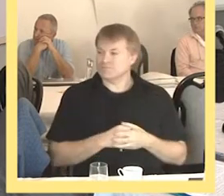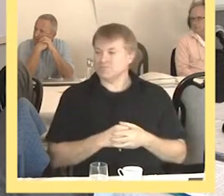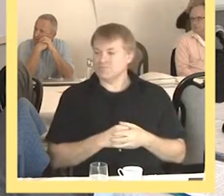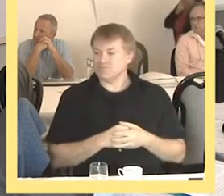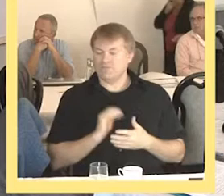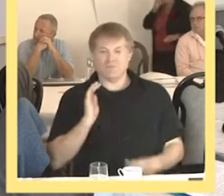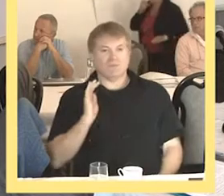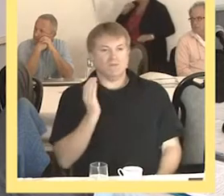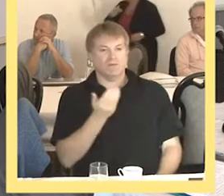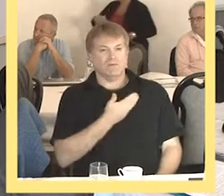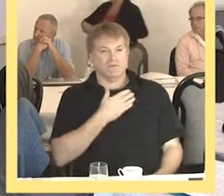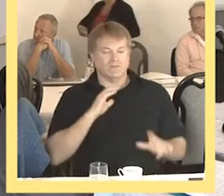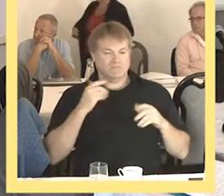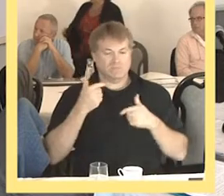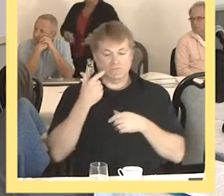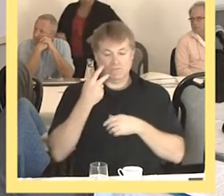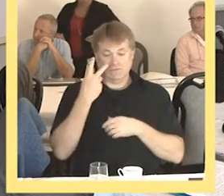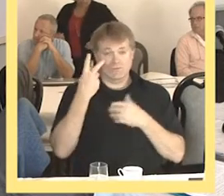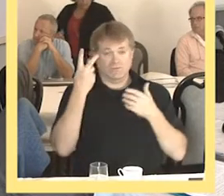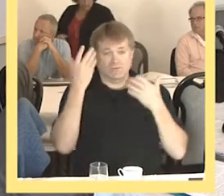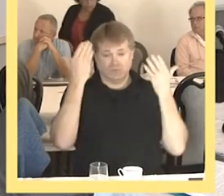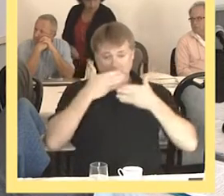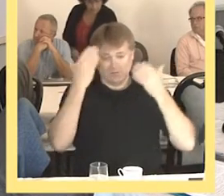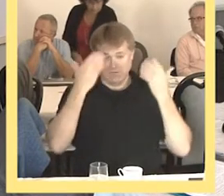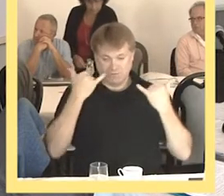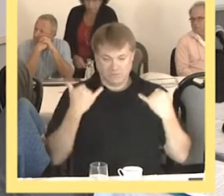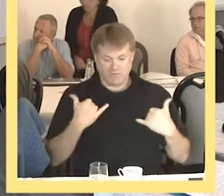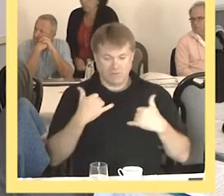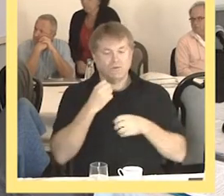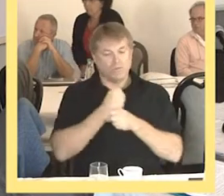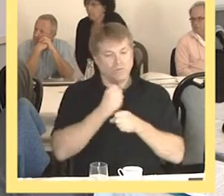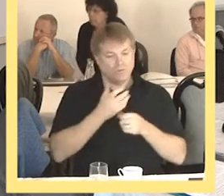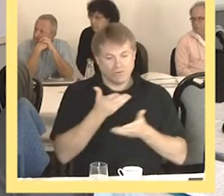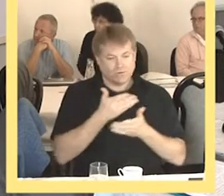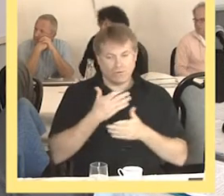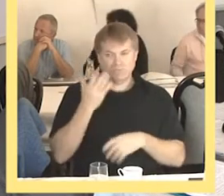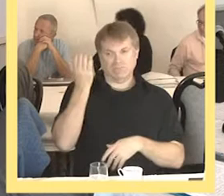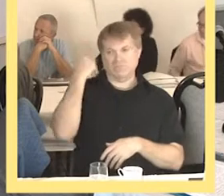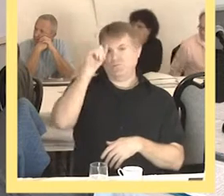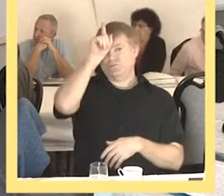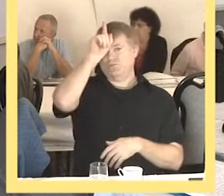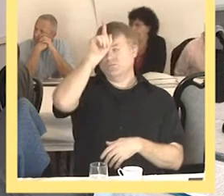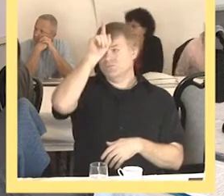our discussion the last 2 days and also during the workshop in Germany,